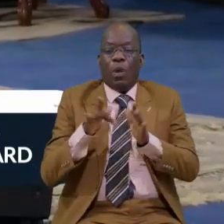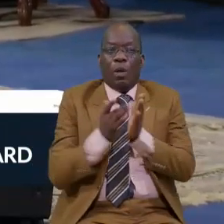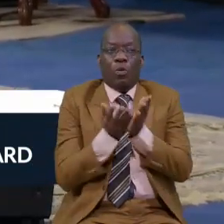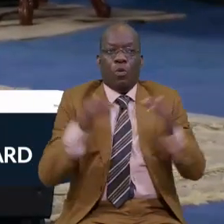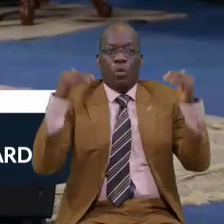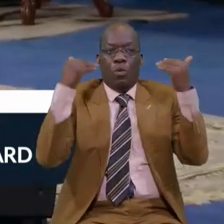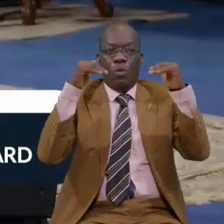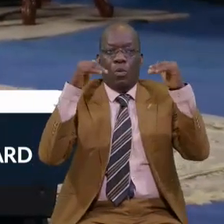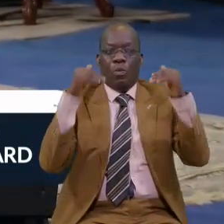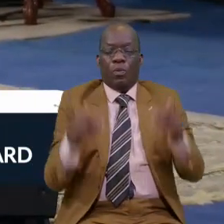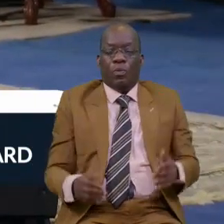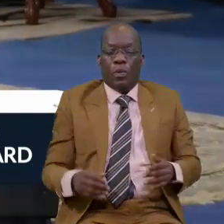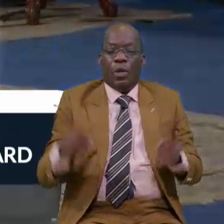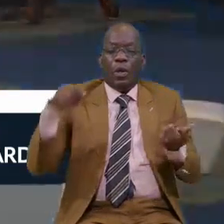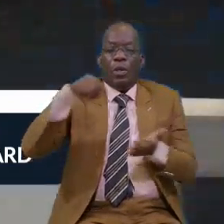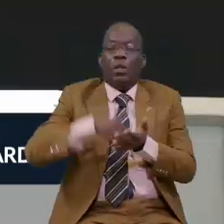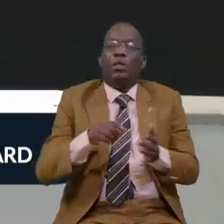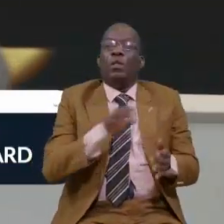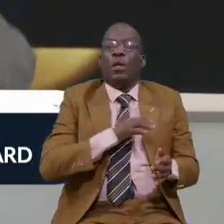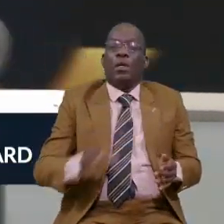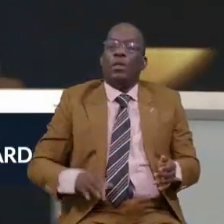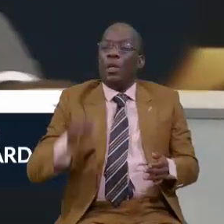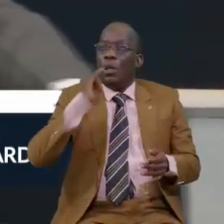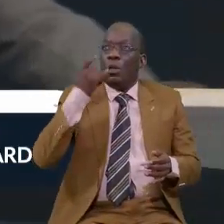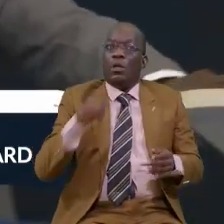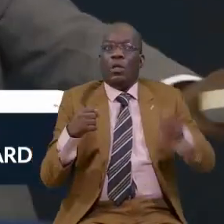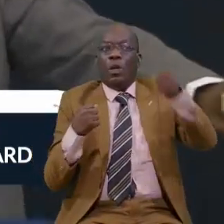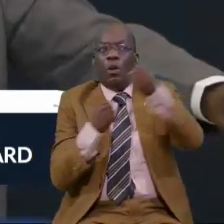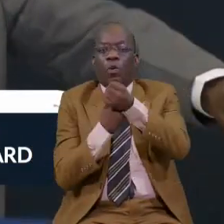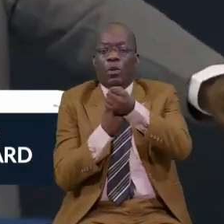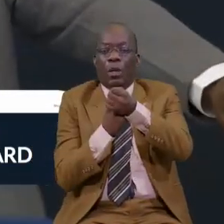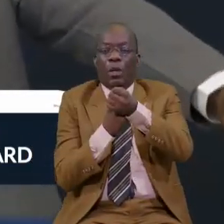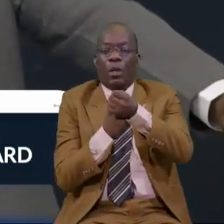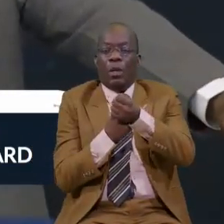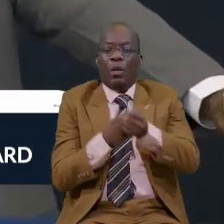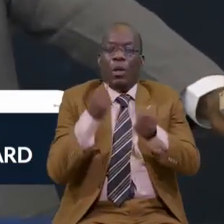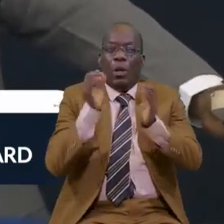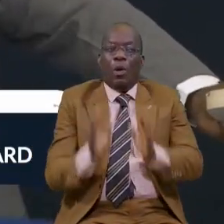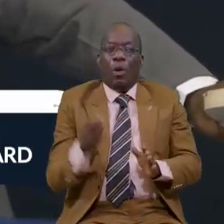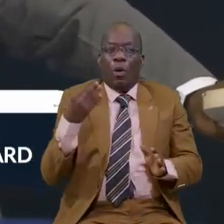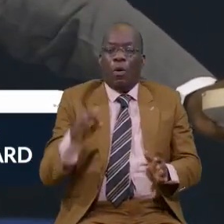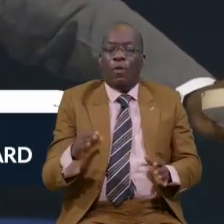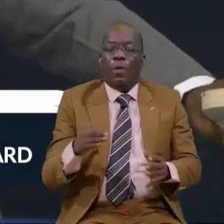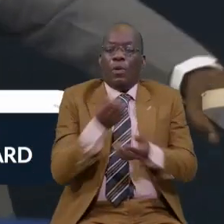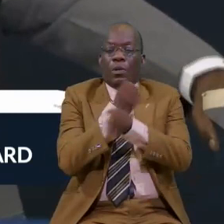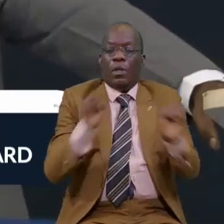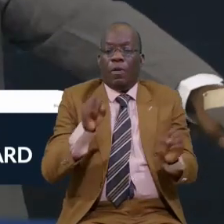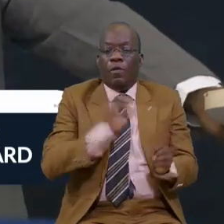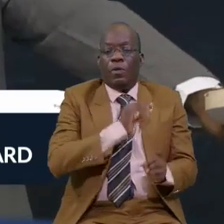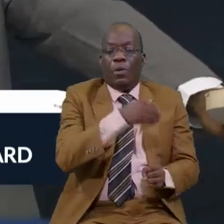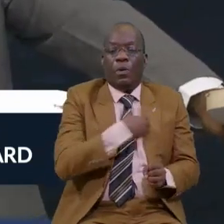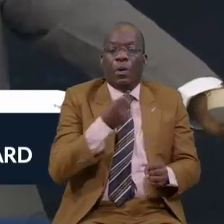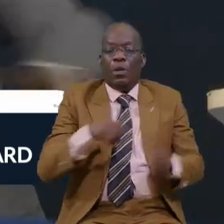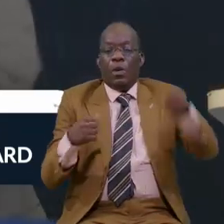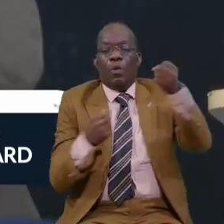Christ is the upholder of saved souls, the upholder of